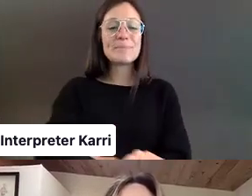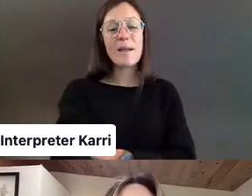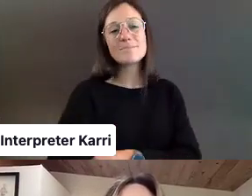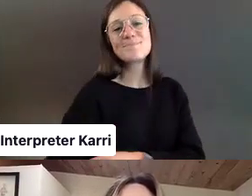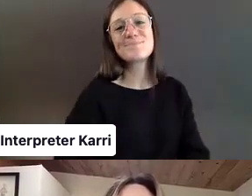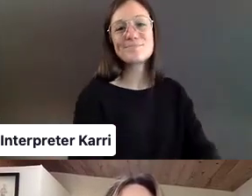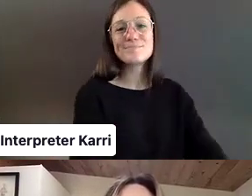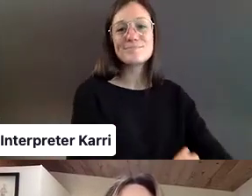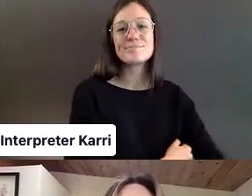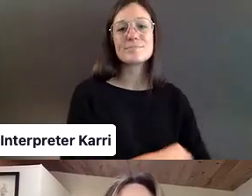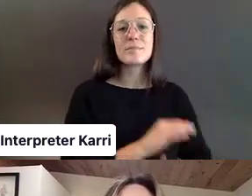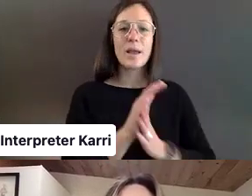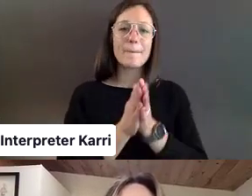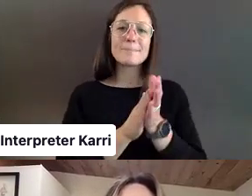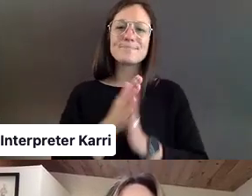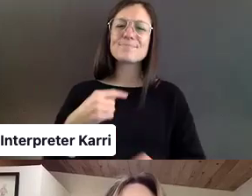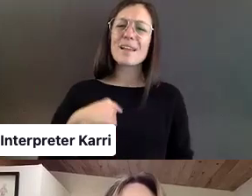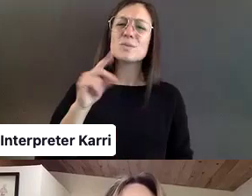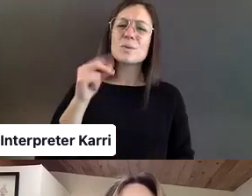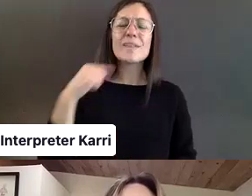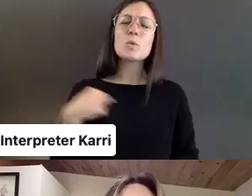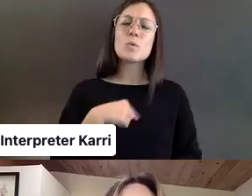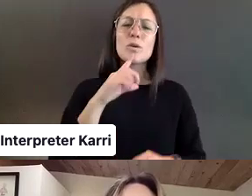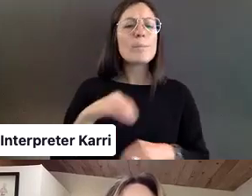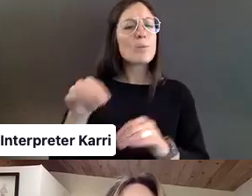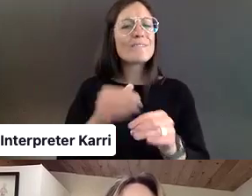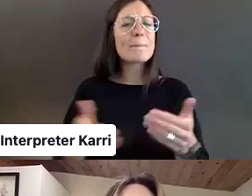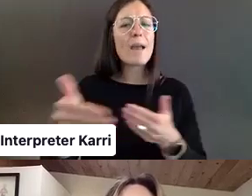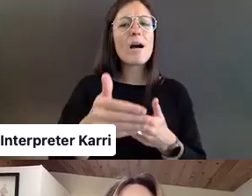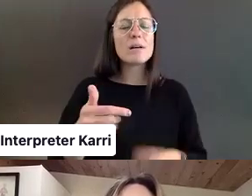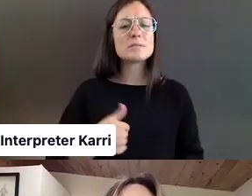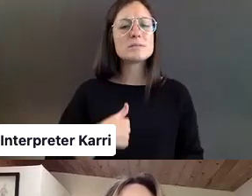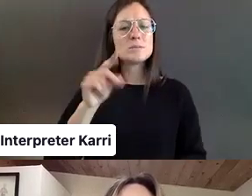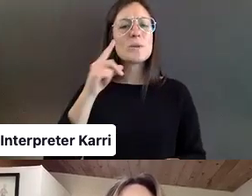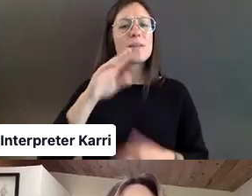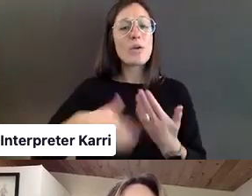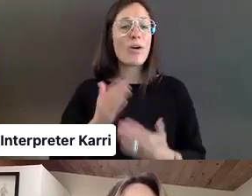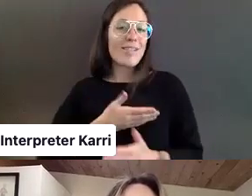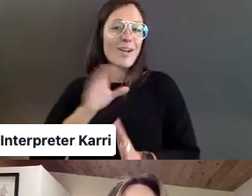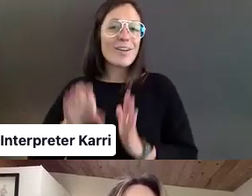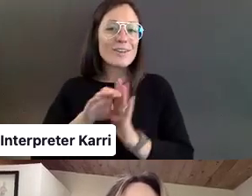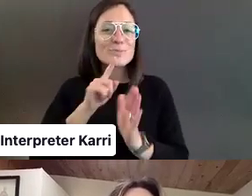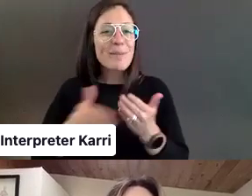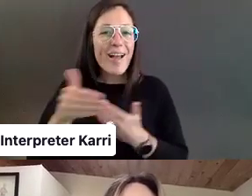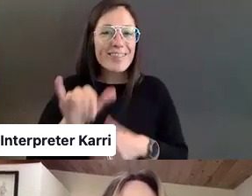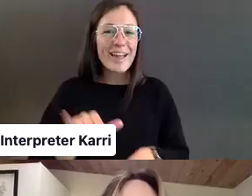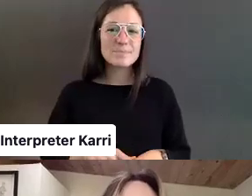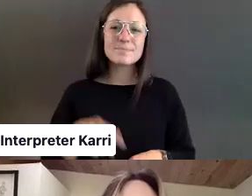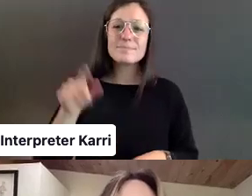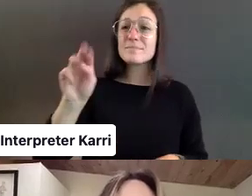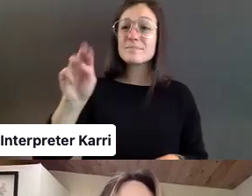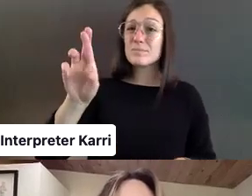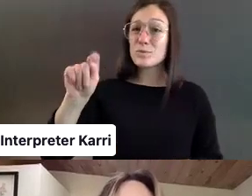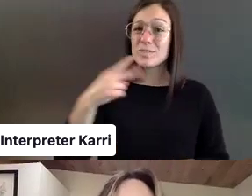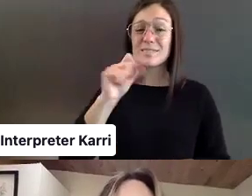that we've started to move beyond that. I think that all the characters we got to play move beyond that. Yeah, and thank goodness for